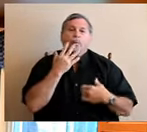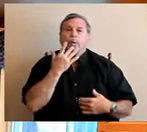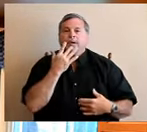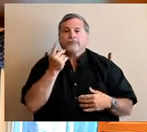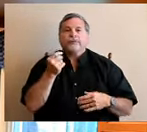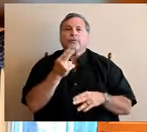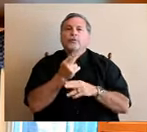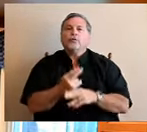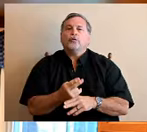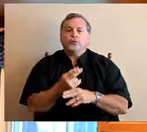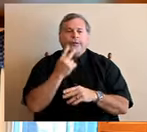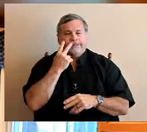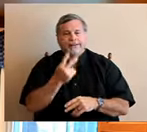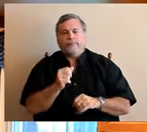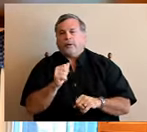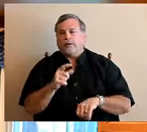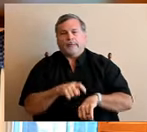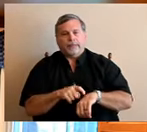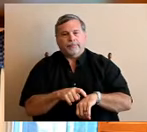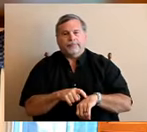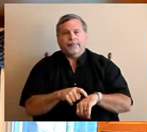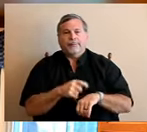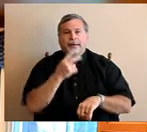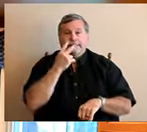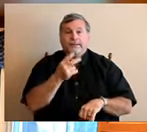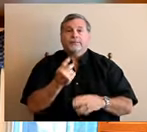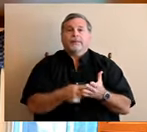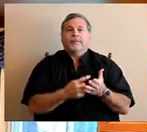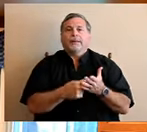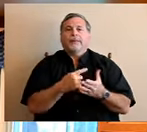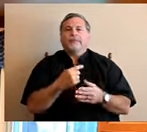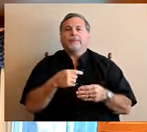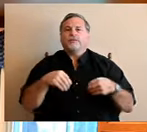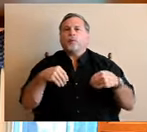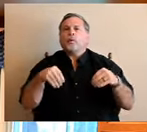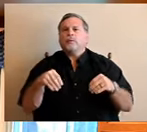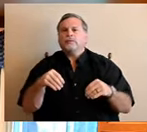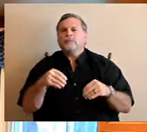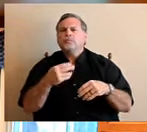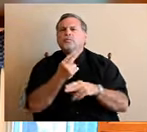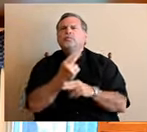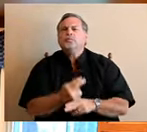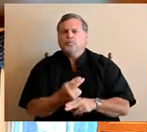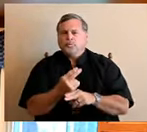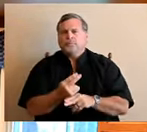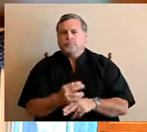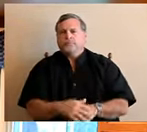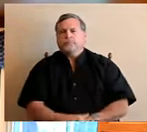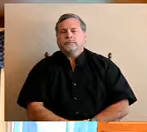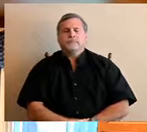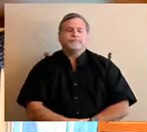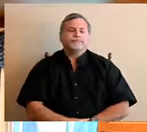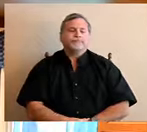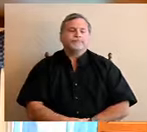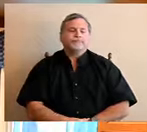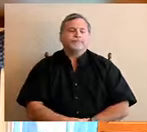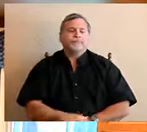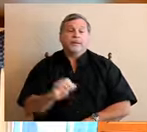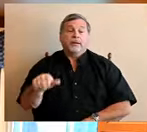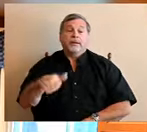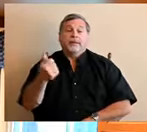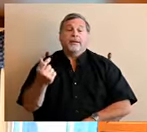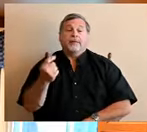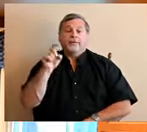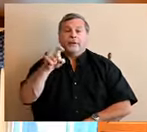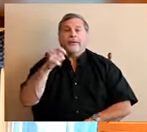to come up used on the market. I see them off and on all the time. I even see them at used stores from time to time. Okay, now, another thing